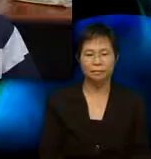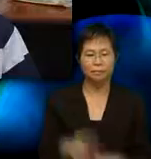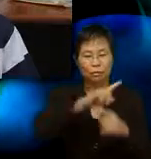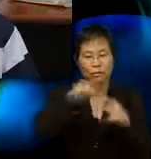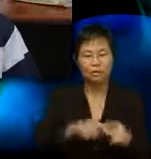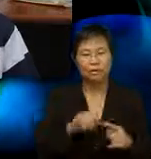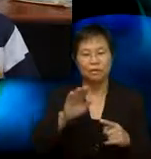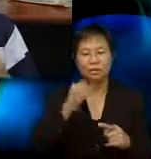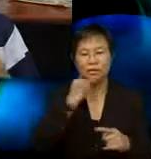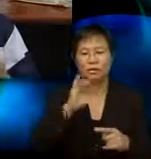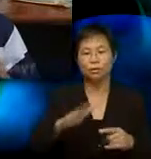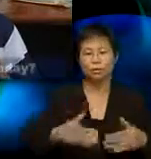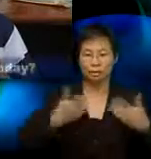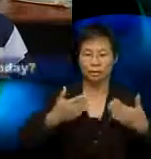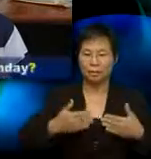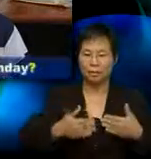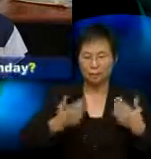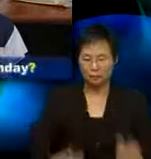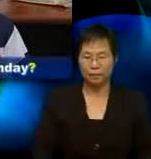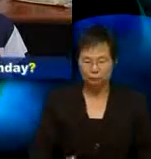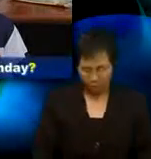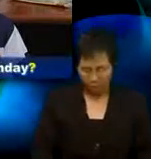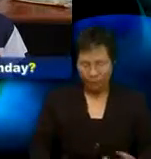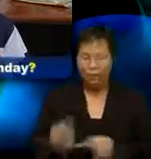When is your birthday?